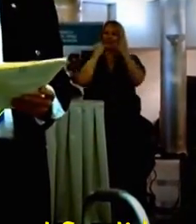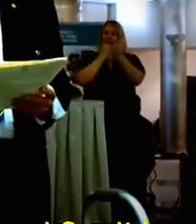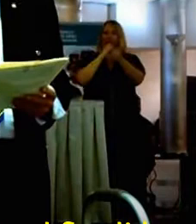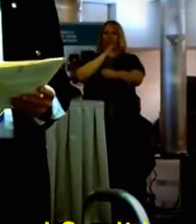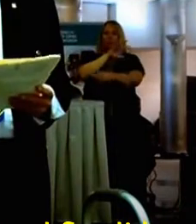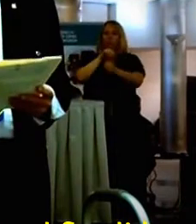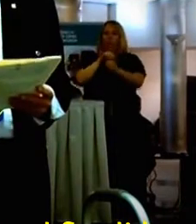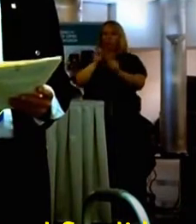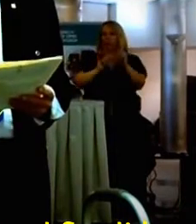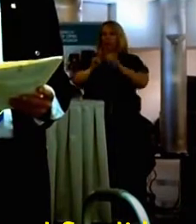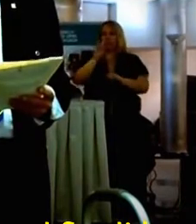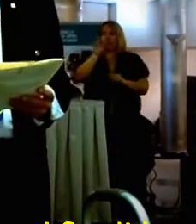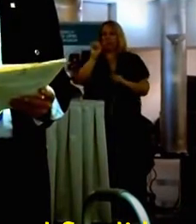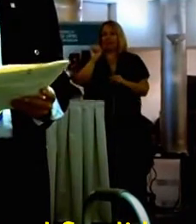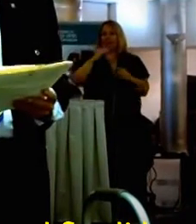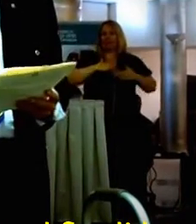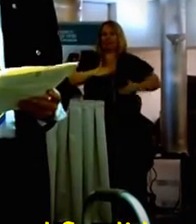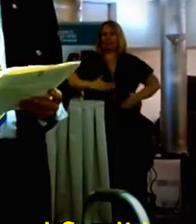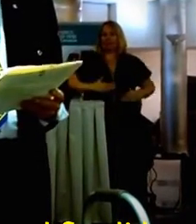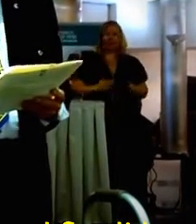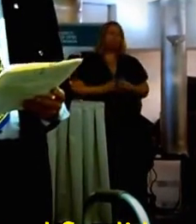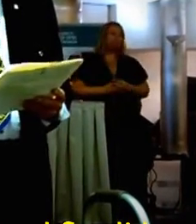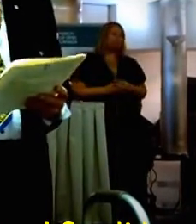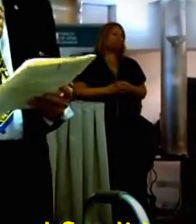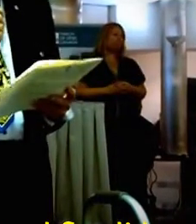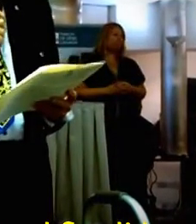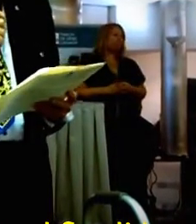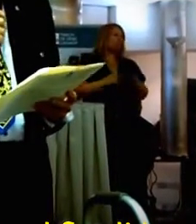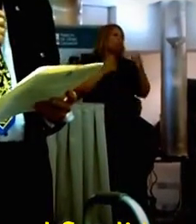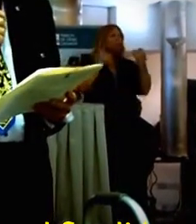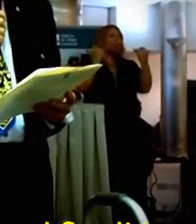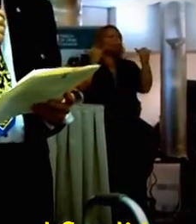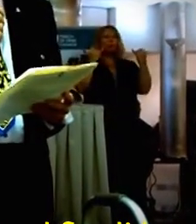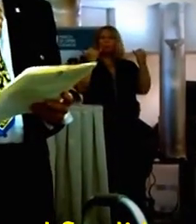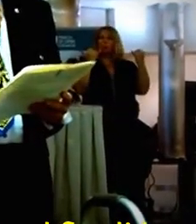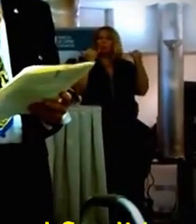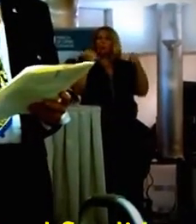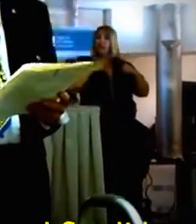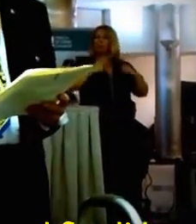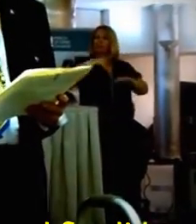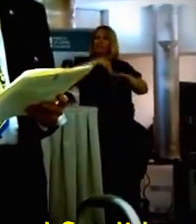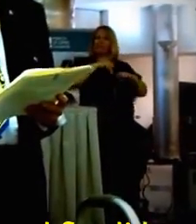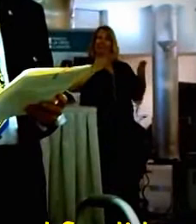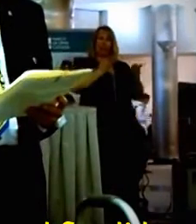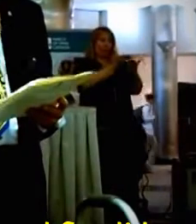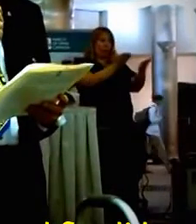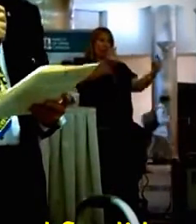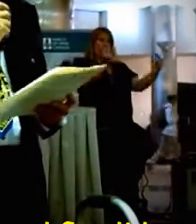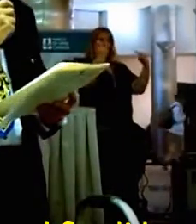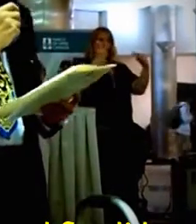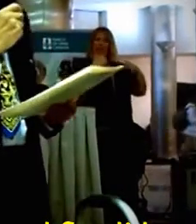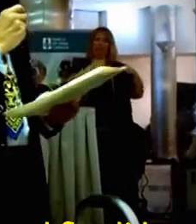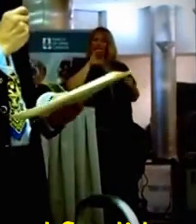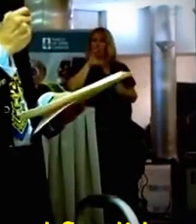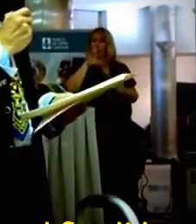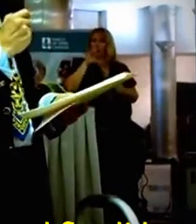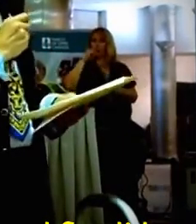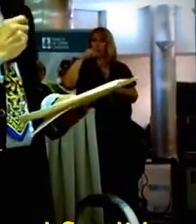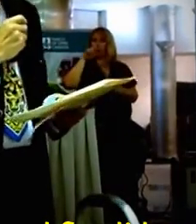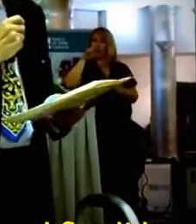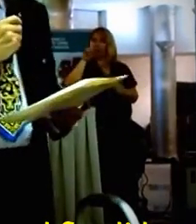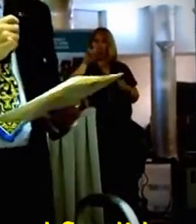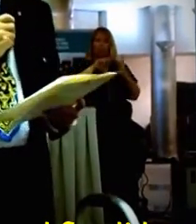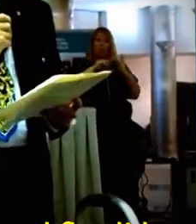of people with physical disabilities. Today, I stand here crippled and handicapped by these